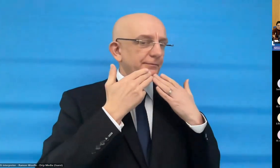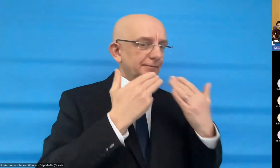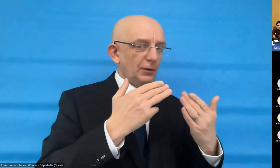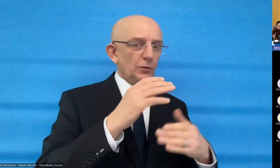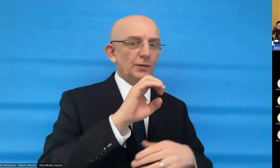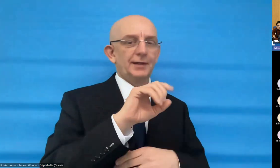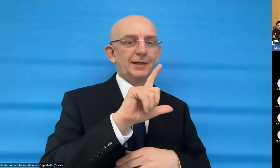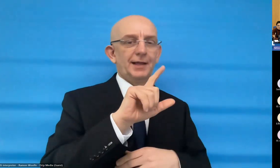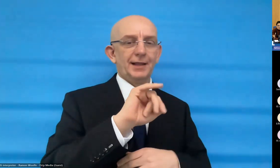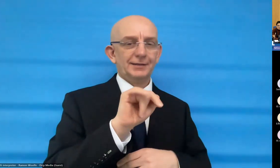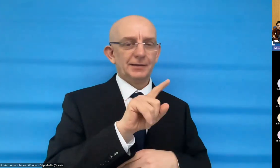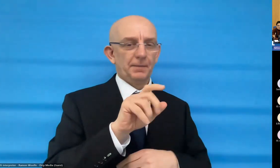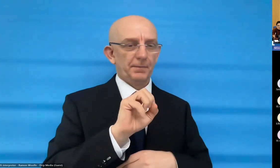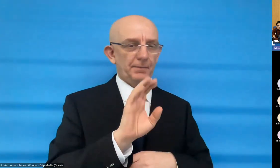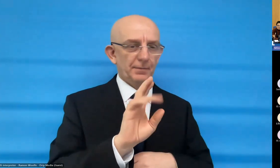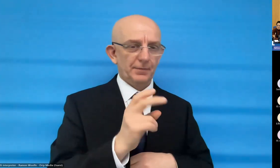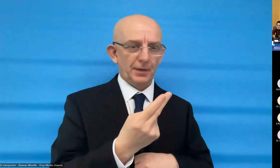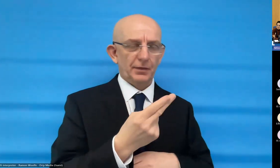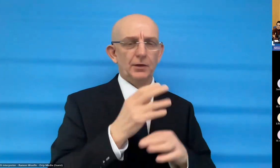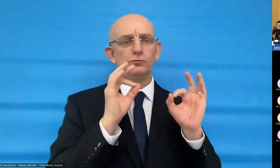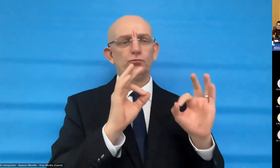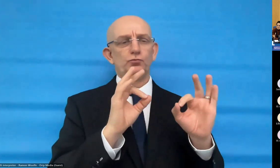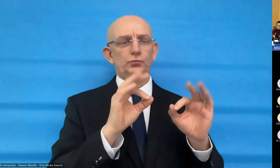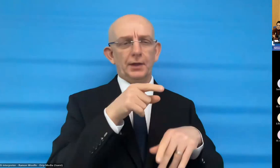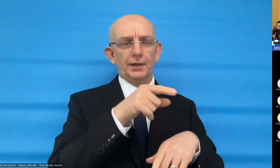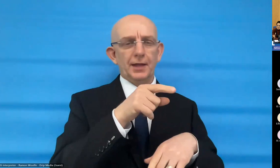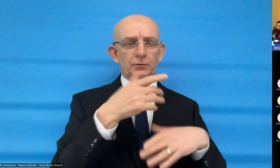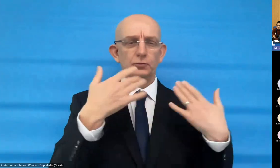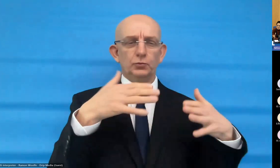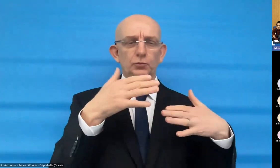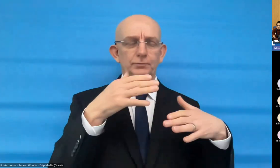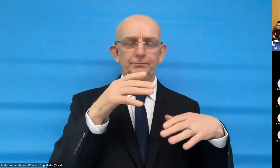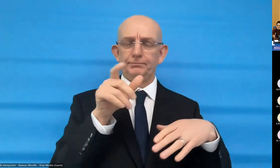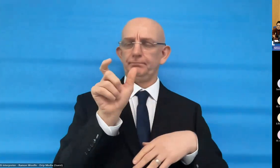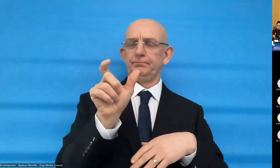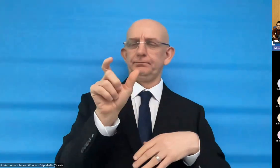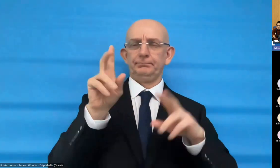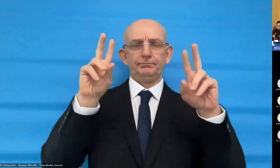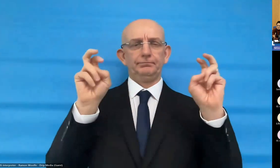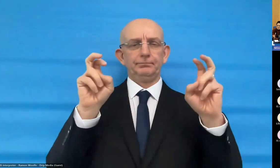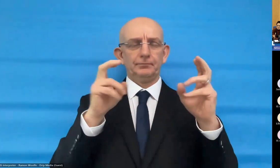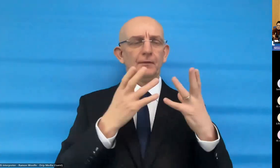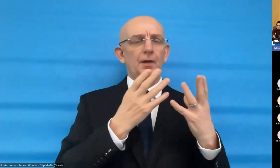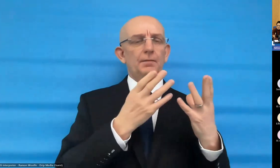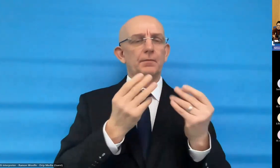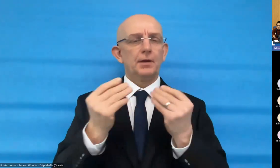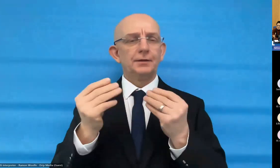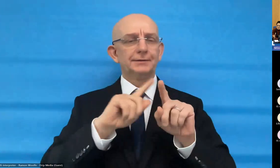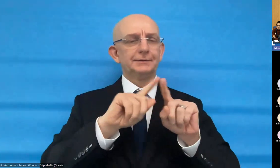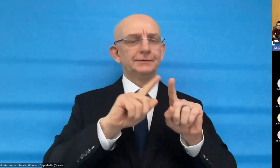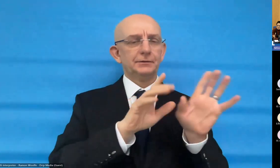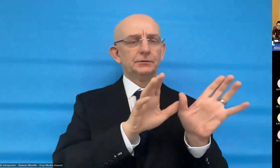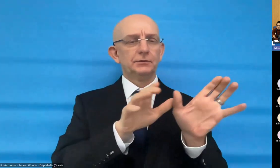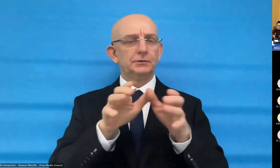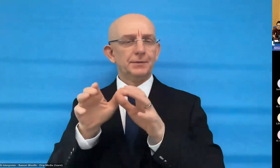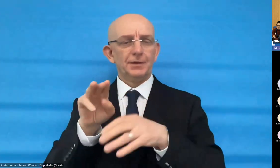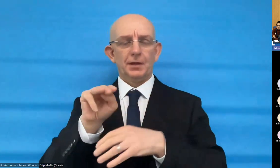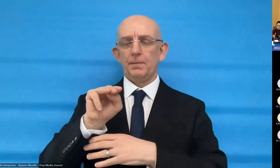with a multidisciplinary team in order to make sure that we are meeting the needs of children with disabilities. So thank you so